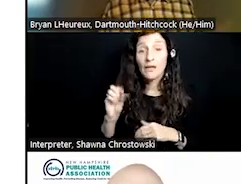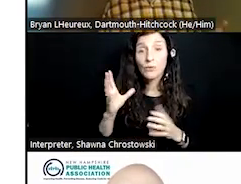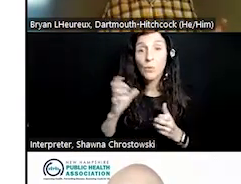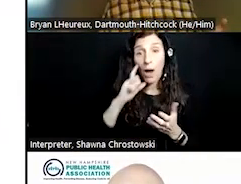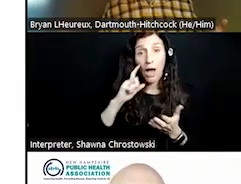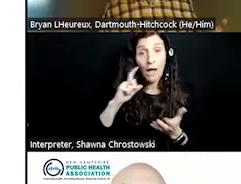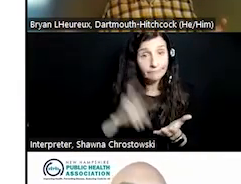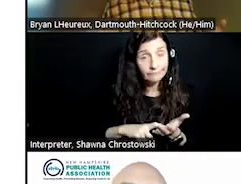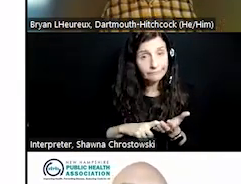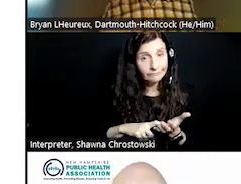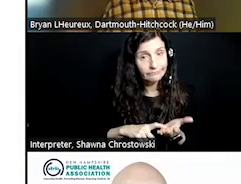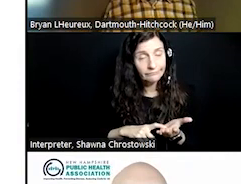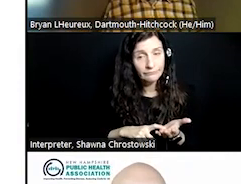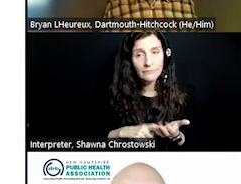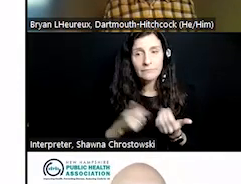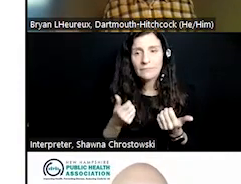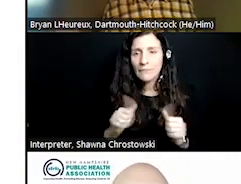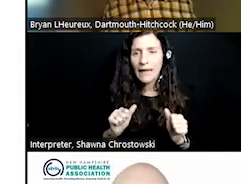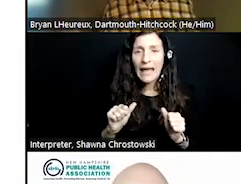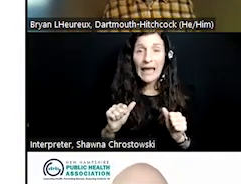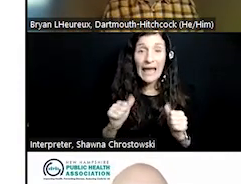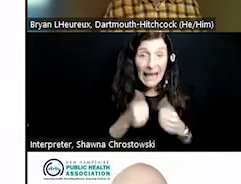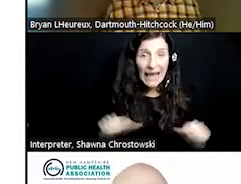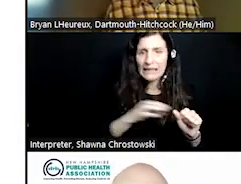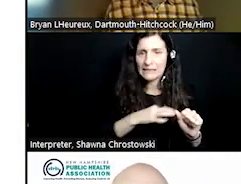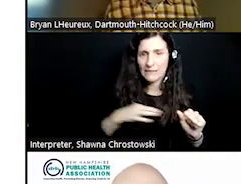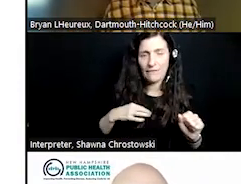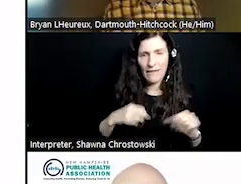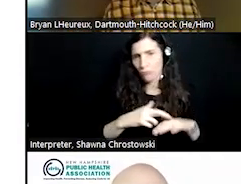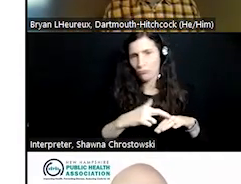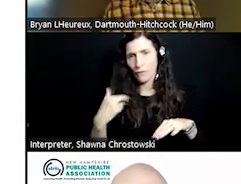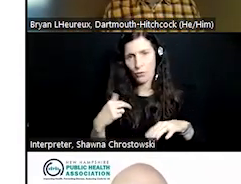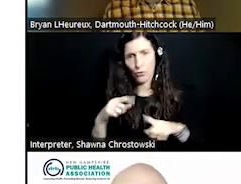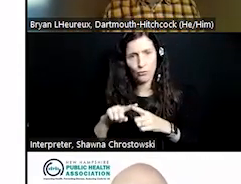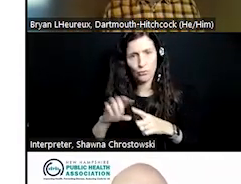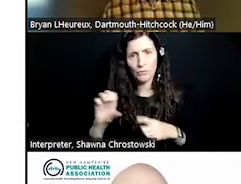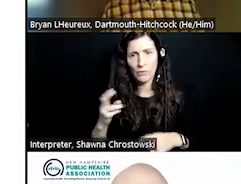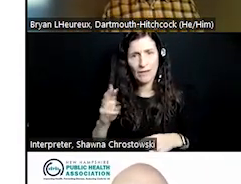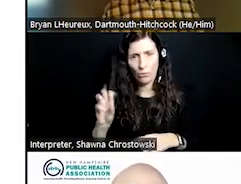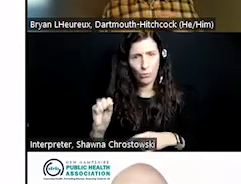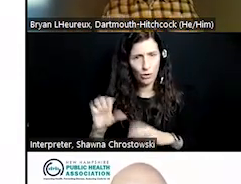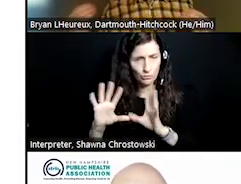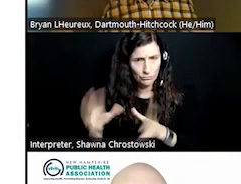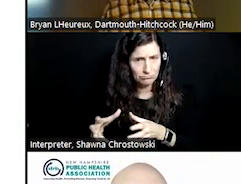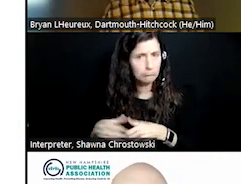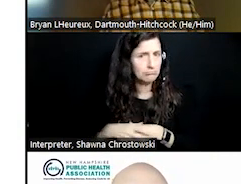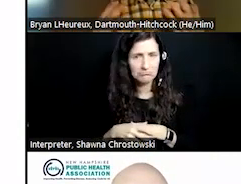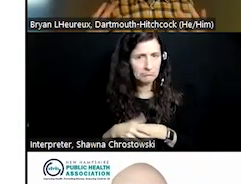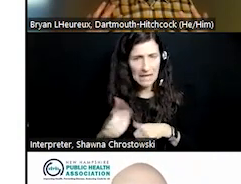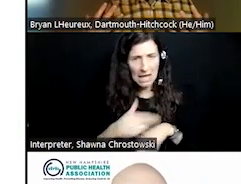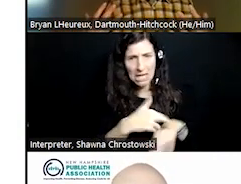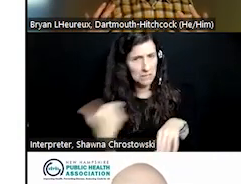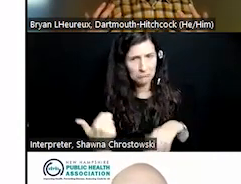that any staff can make a referral to the community health worker. This is important to note because